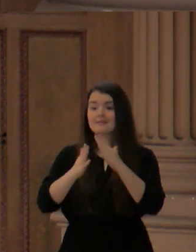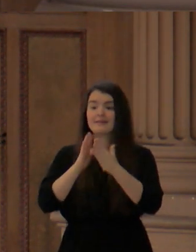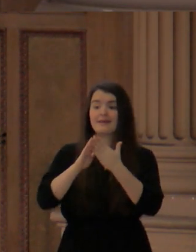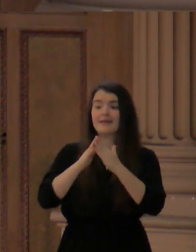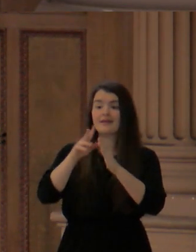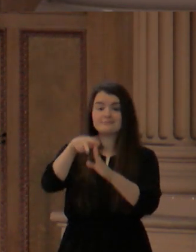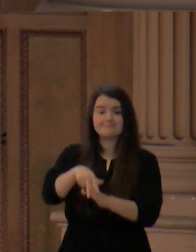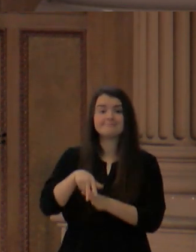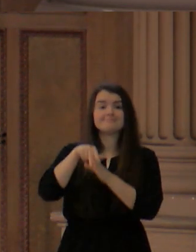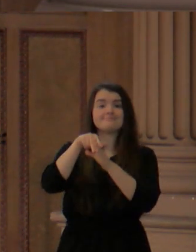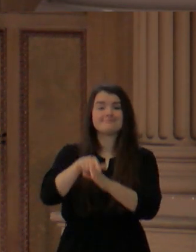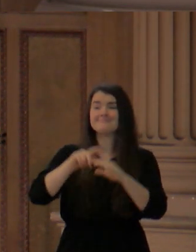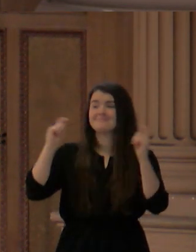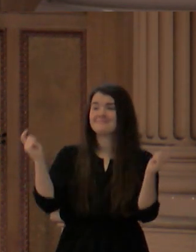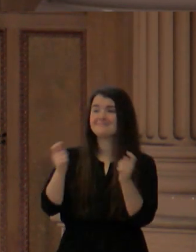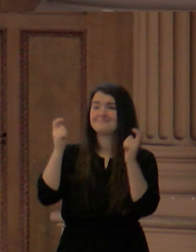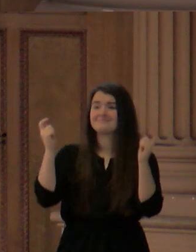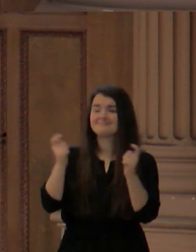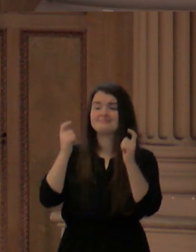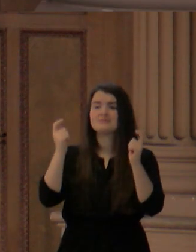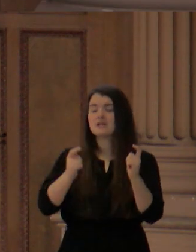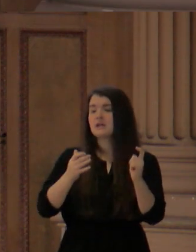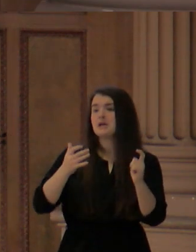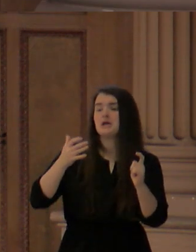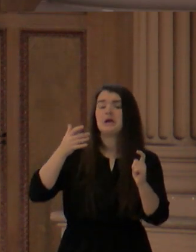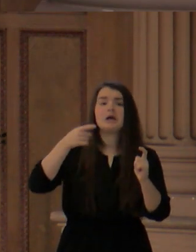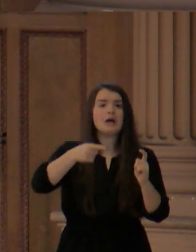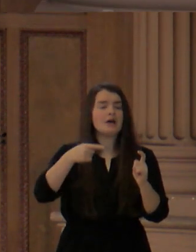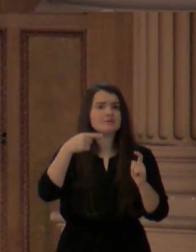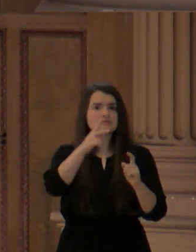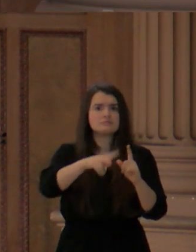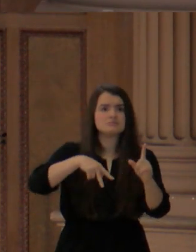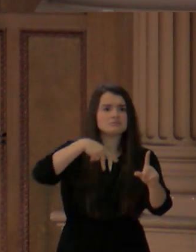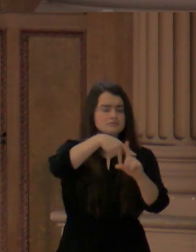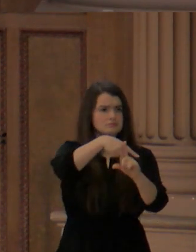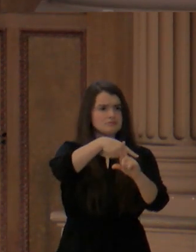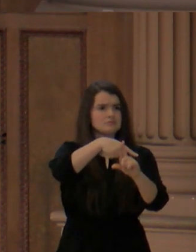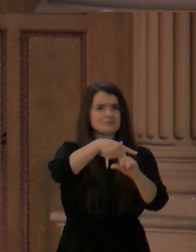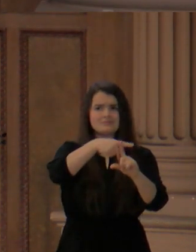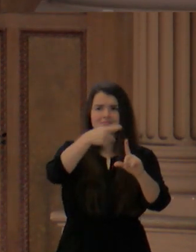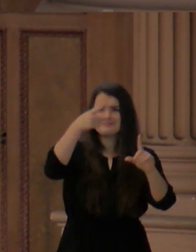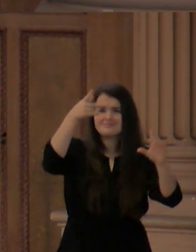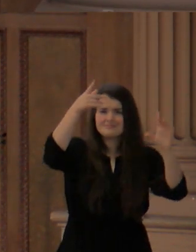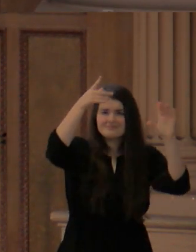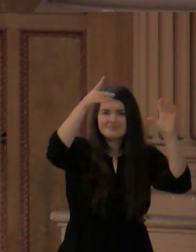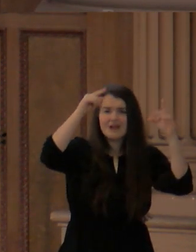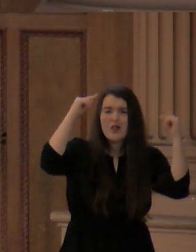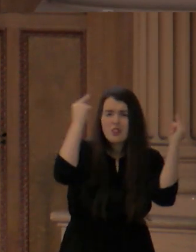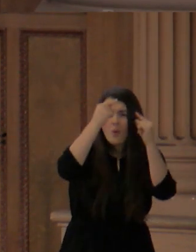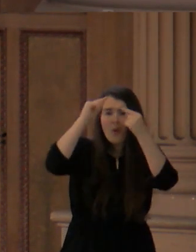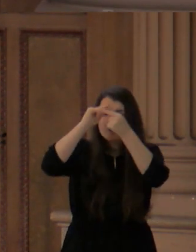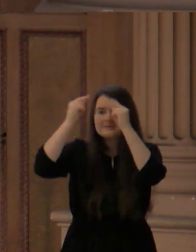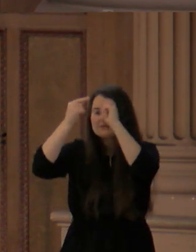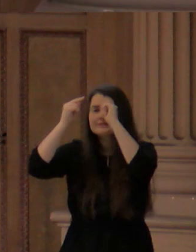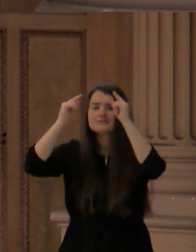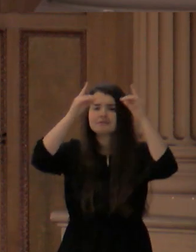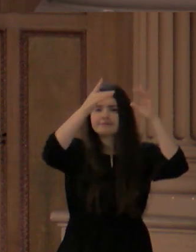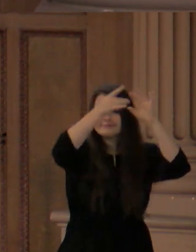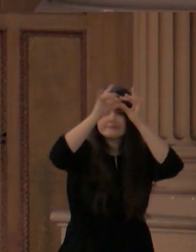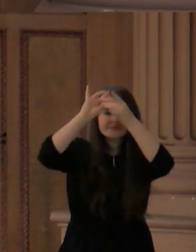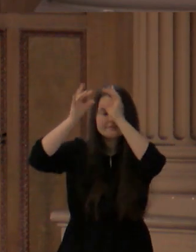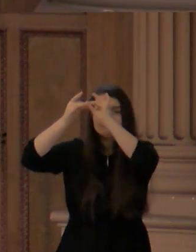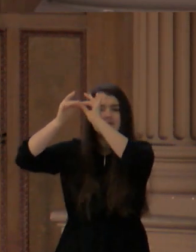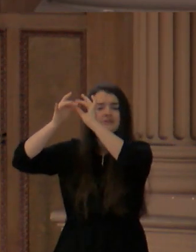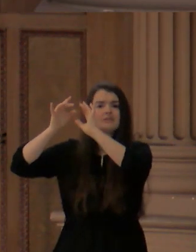he promised that he was going to conquer but the way that he conquered was by dying and then rising again and